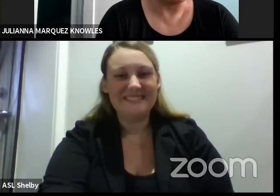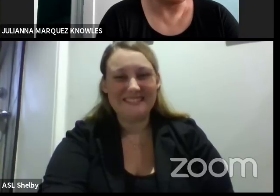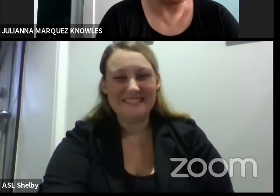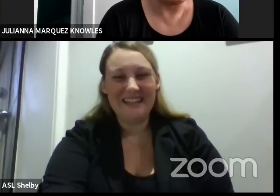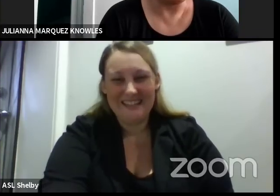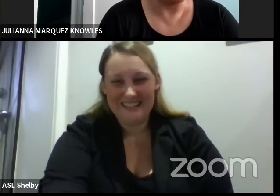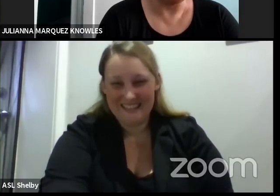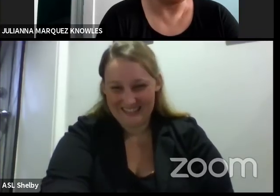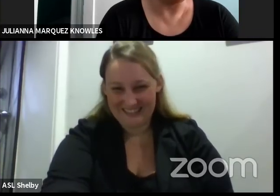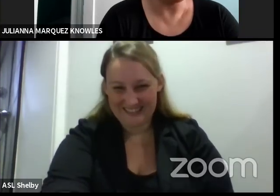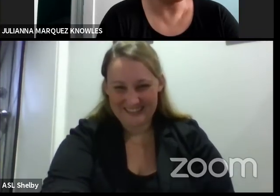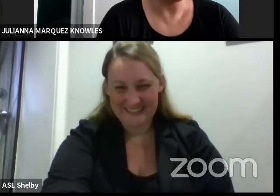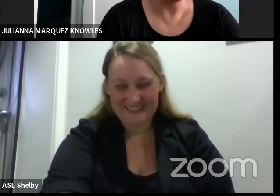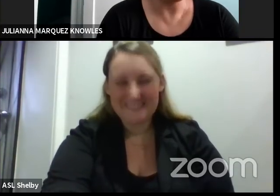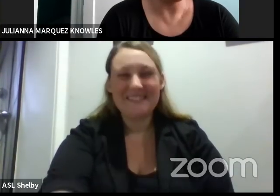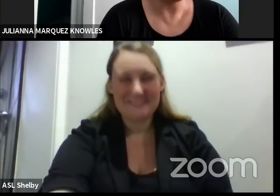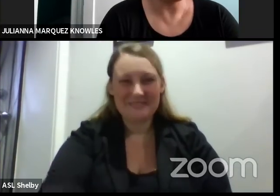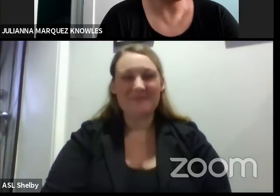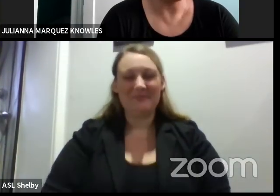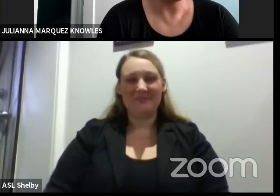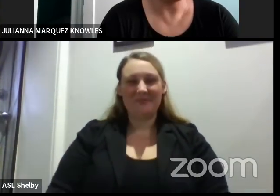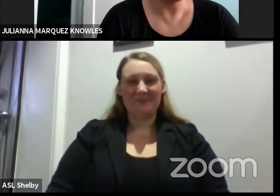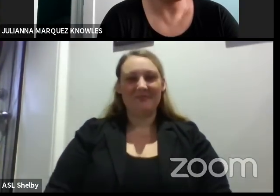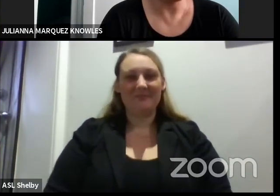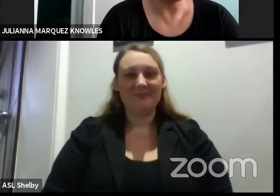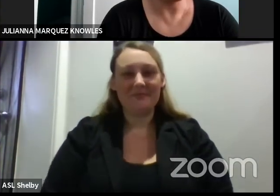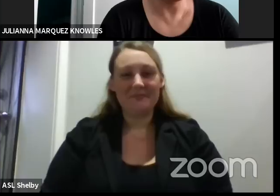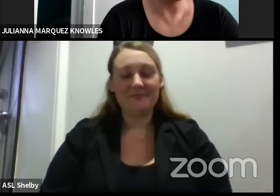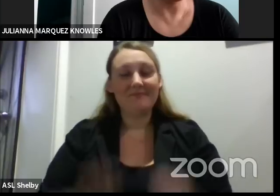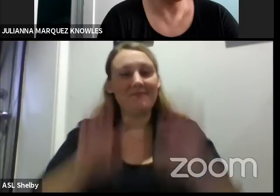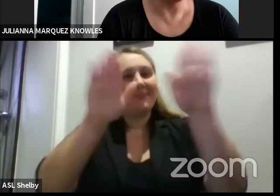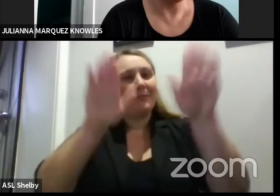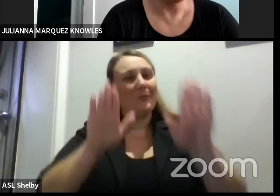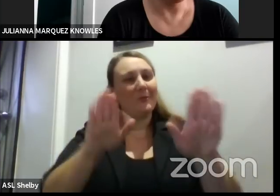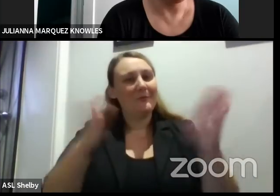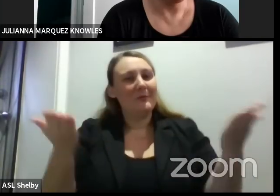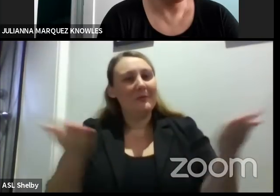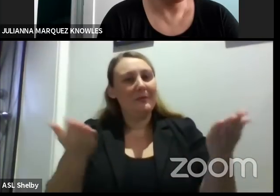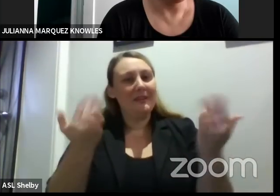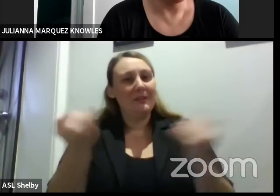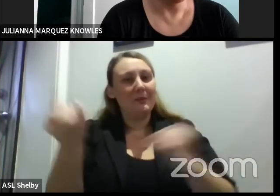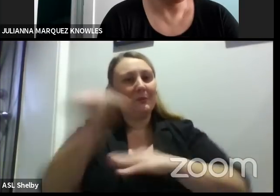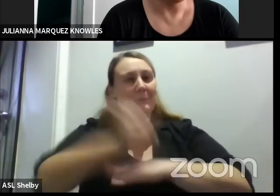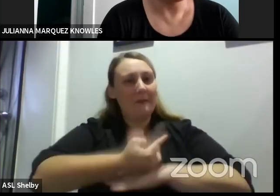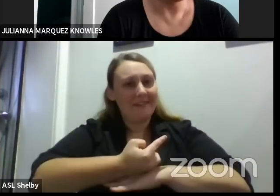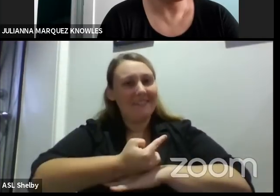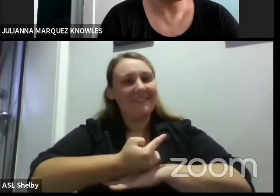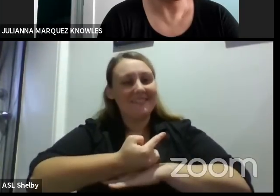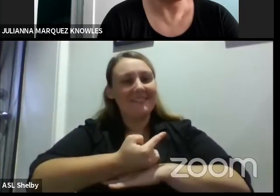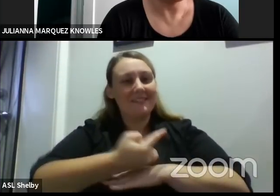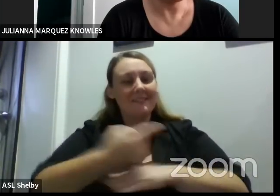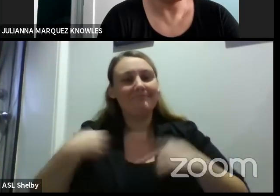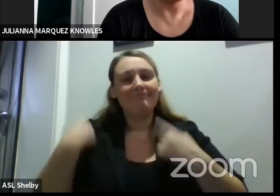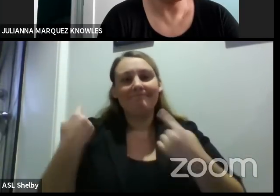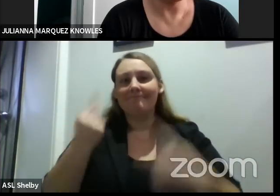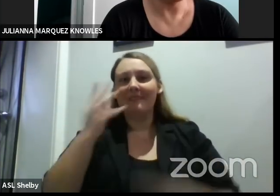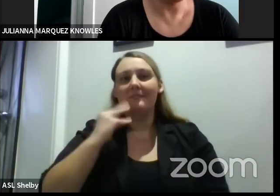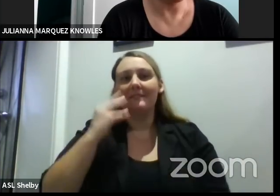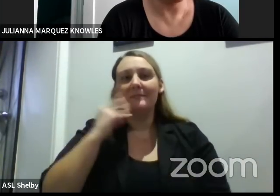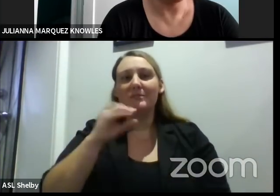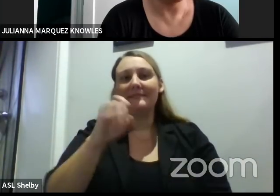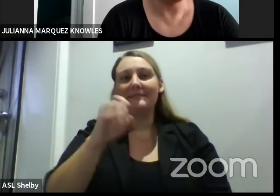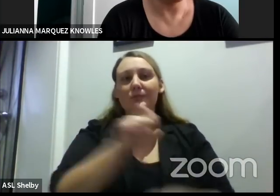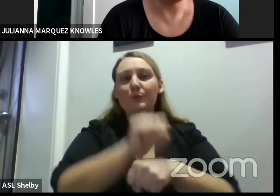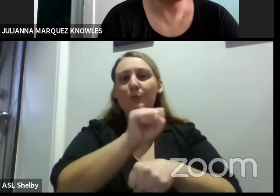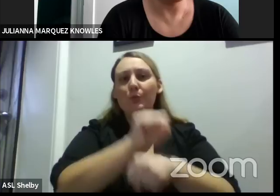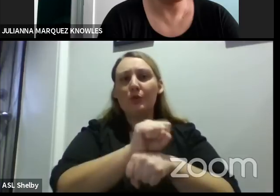Hello, desafortunadamente... Juliana. It's wonderful to be here with you today. I have been a sex worker for a very, very long time, for